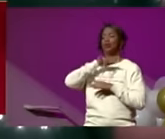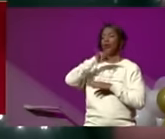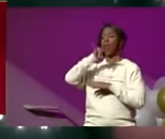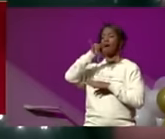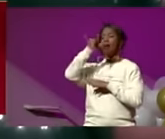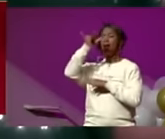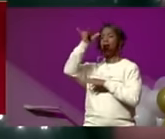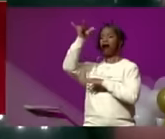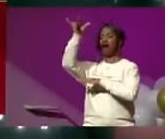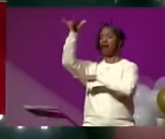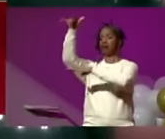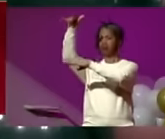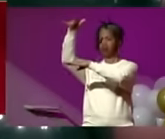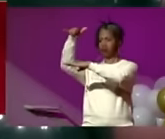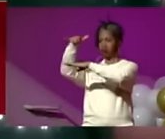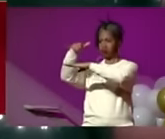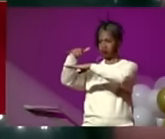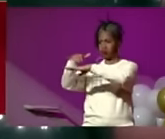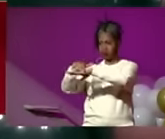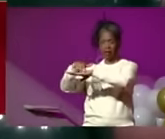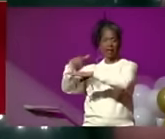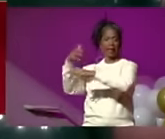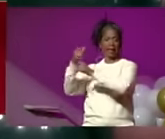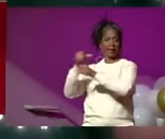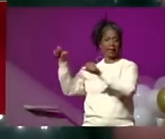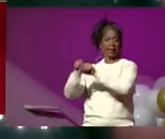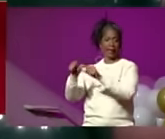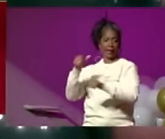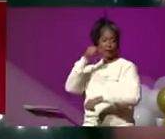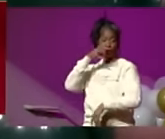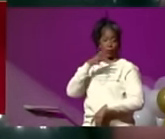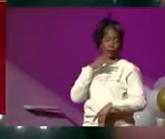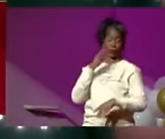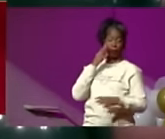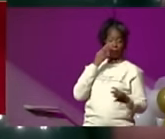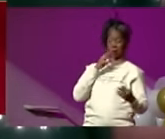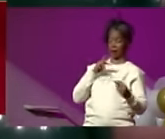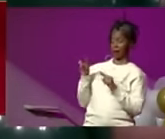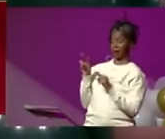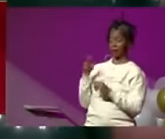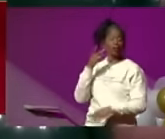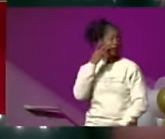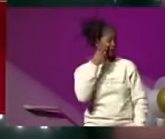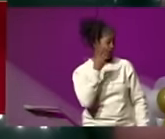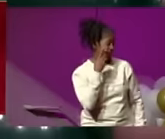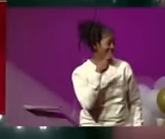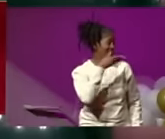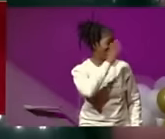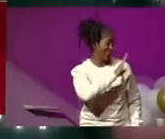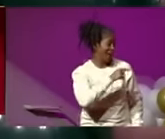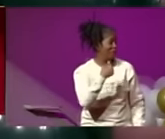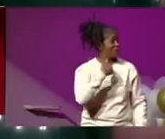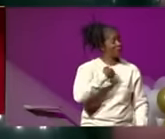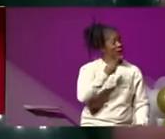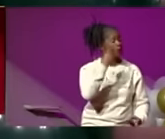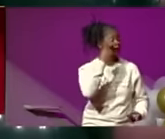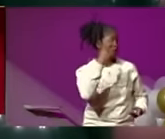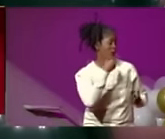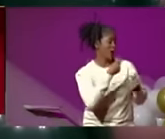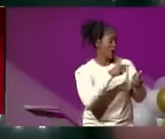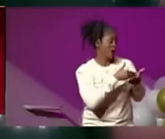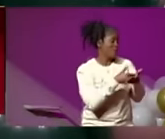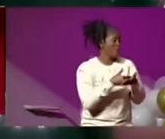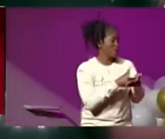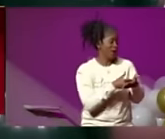get gas. And that woman looked at me and she said, do you see God? She said, I'm going to see my